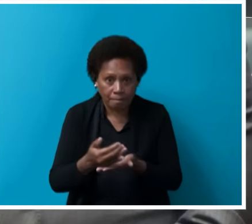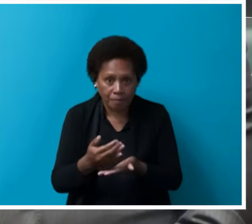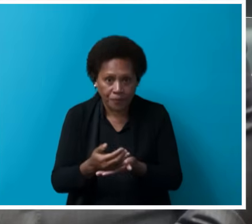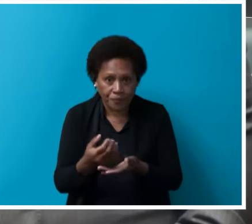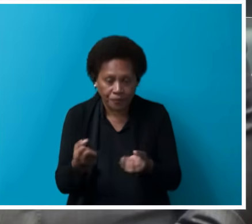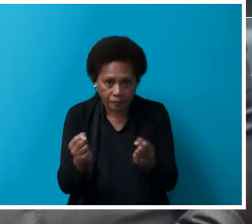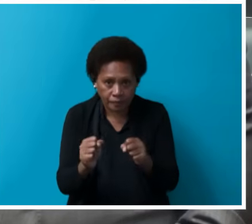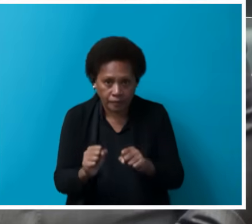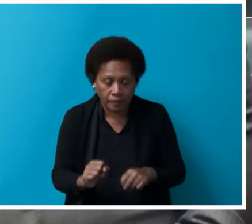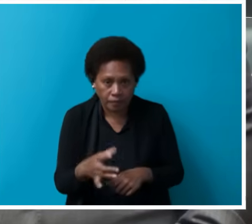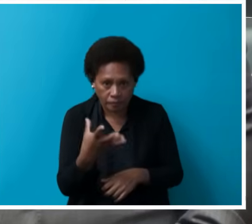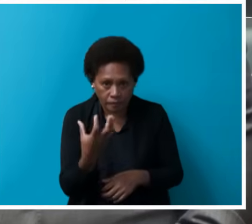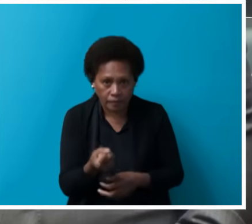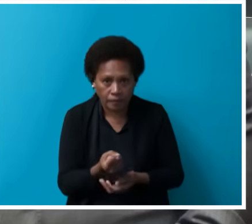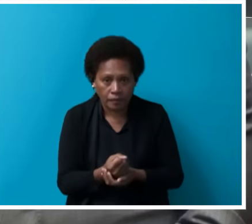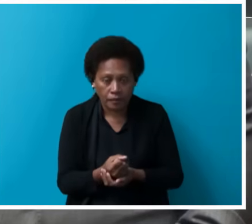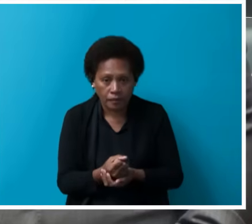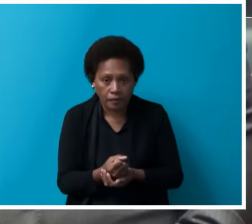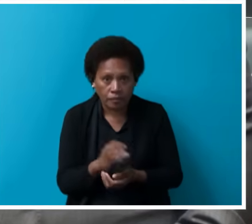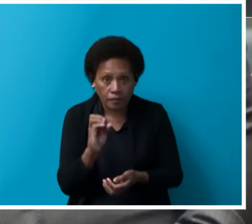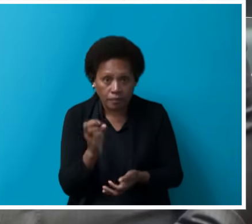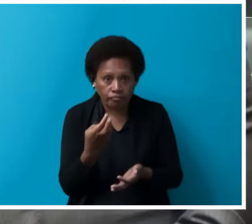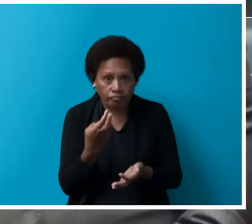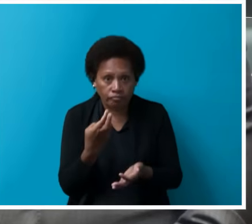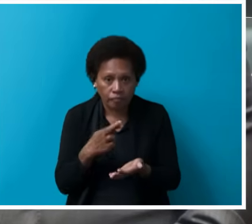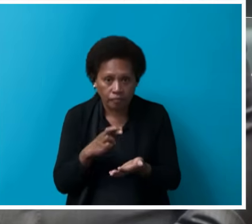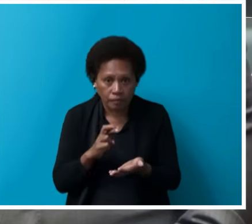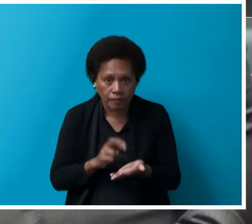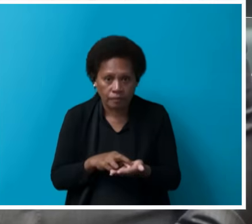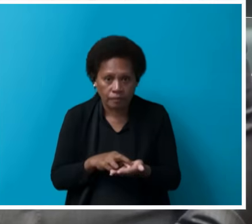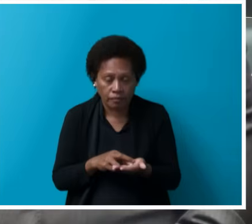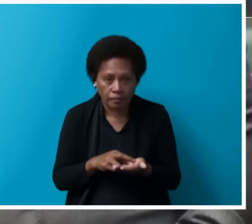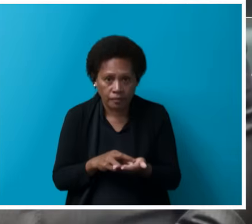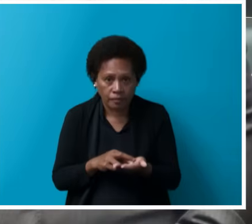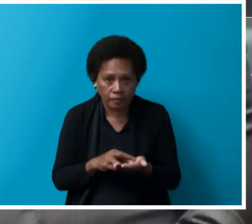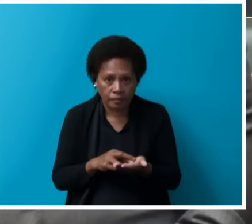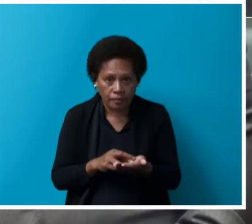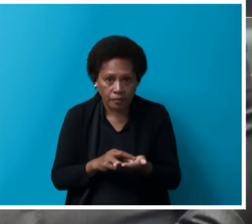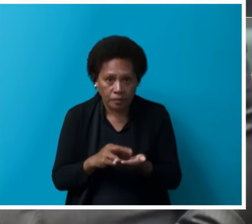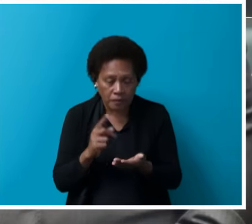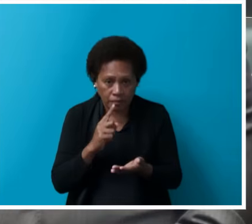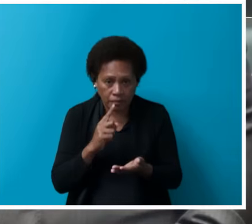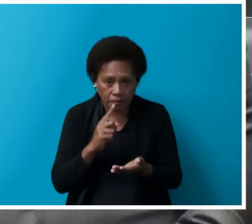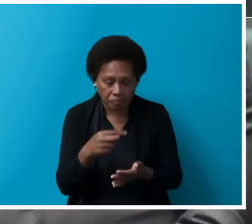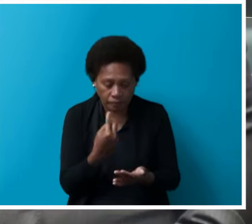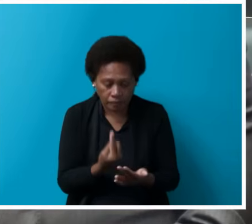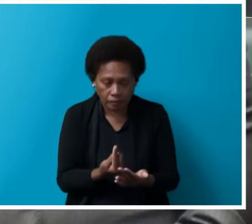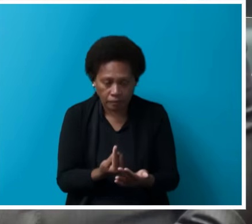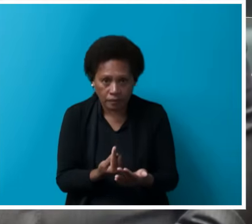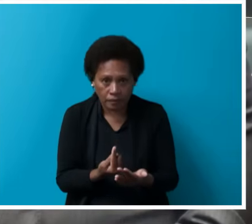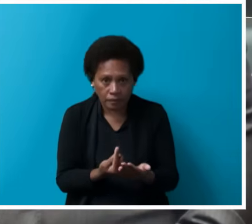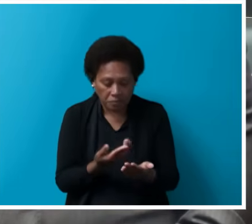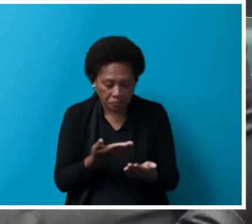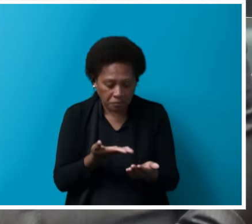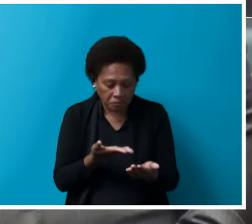Excellent. This is a record, Mr. Speaker, that speaks for itself. We have been collecting